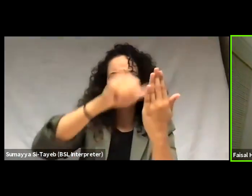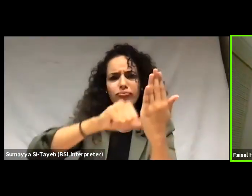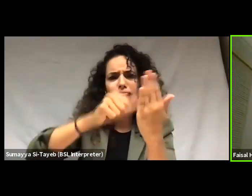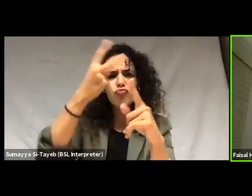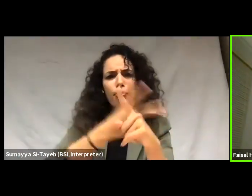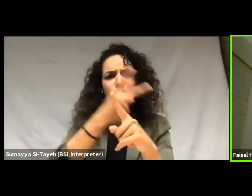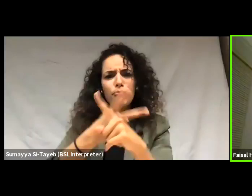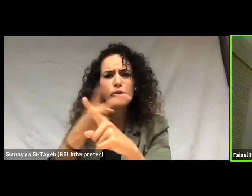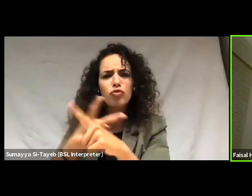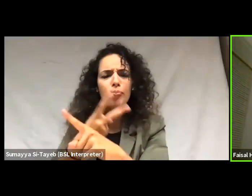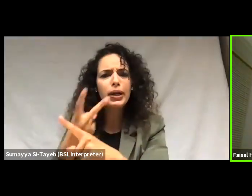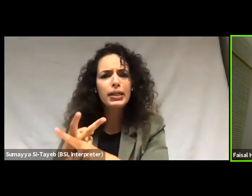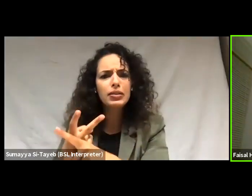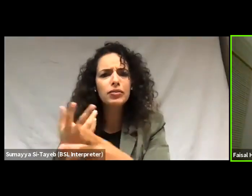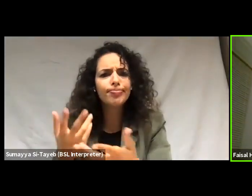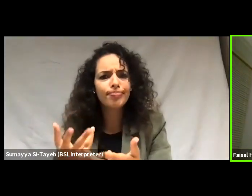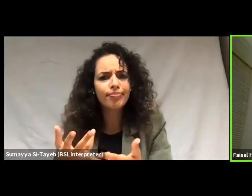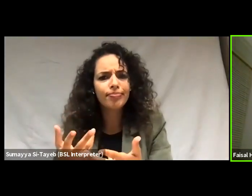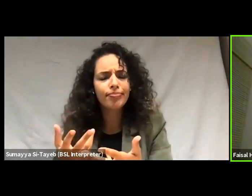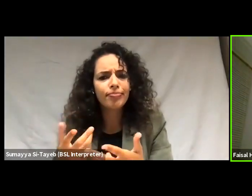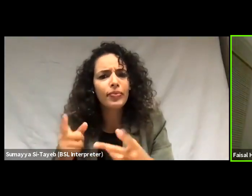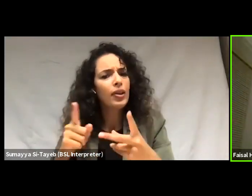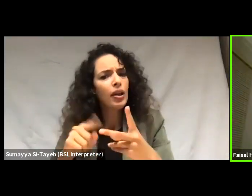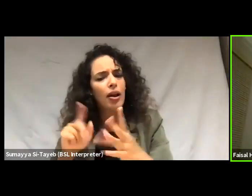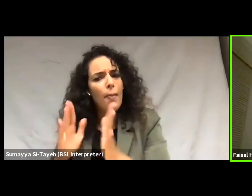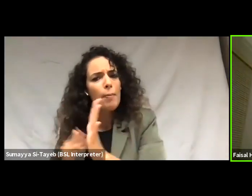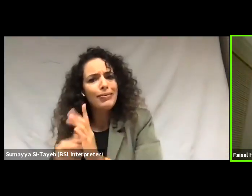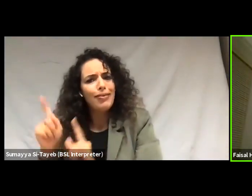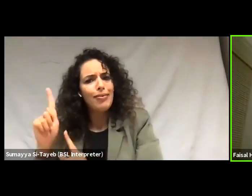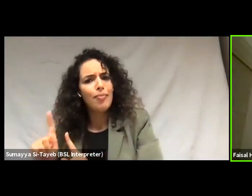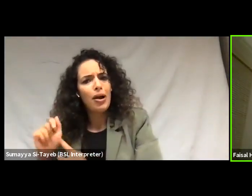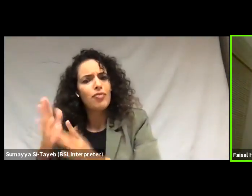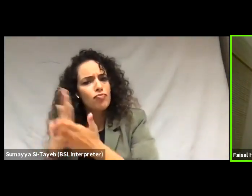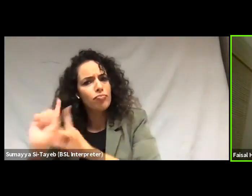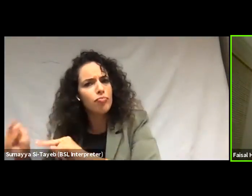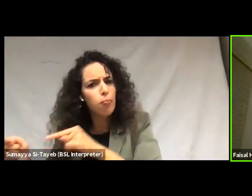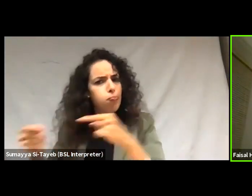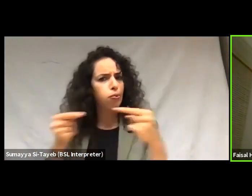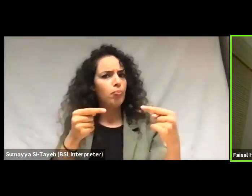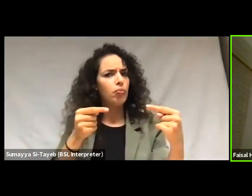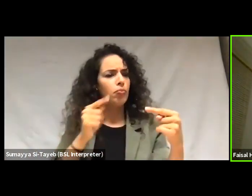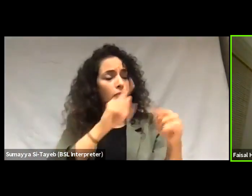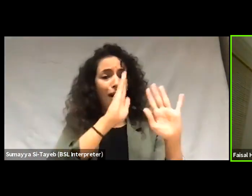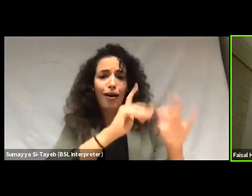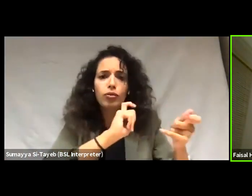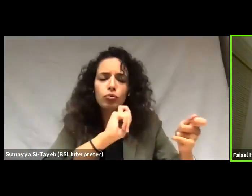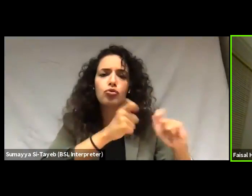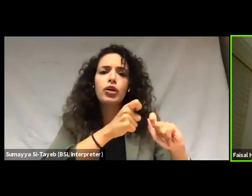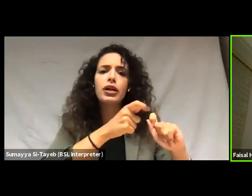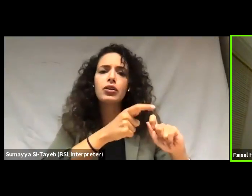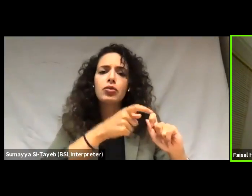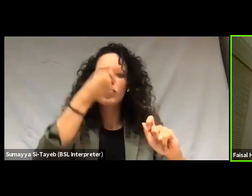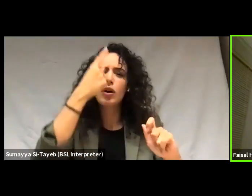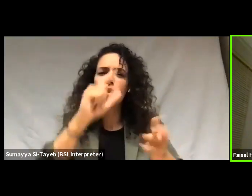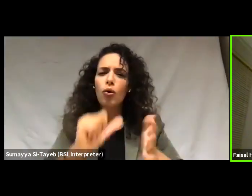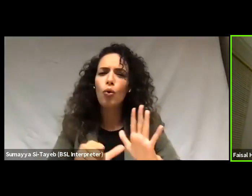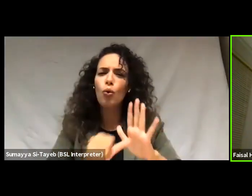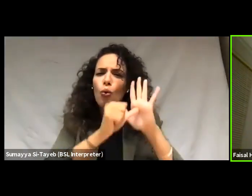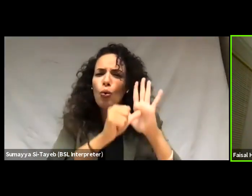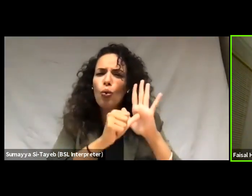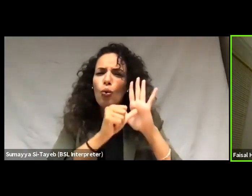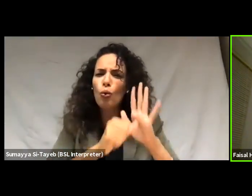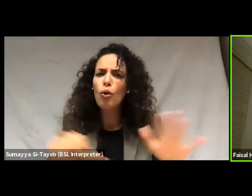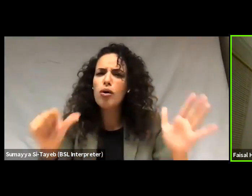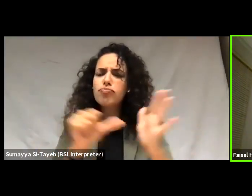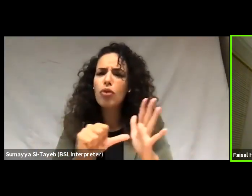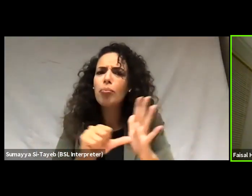for Miqdad, they wouldn't have ever changed it. So this was a major problem we found,